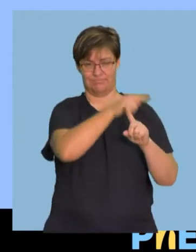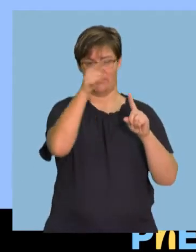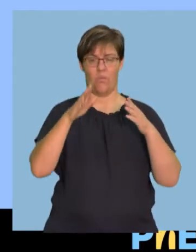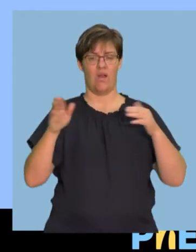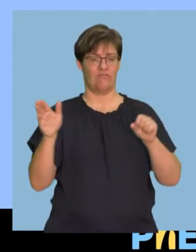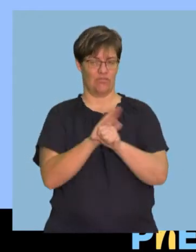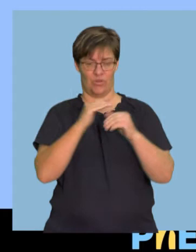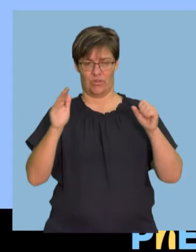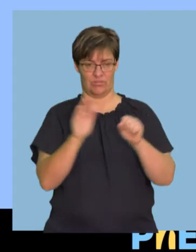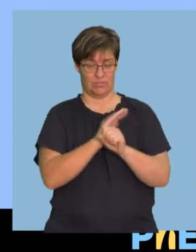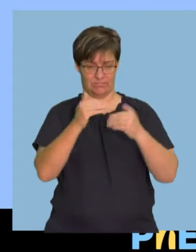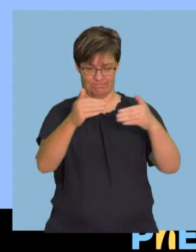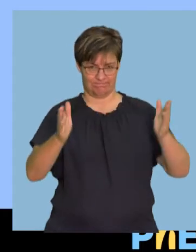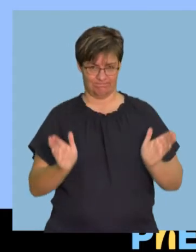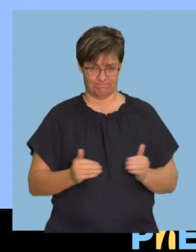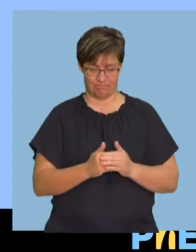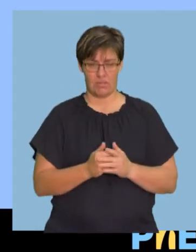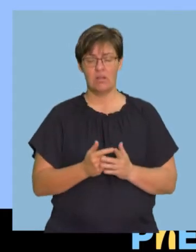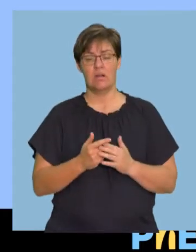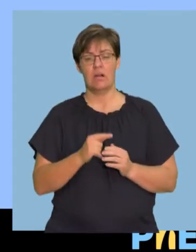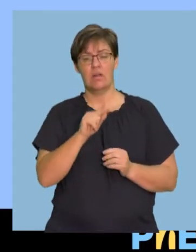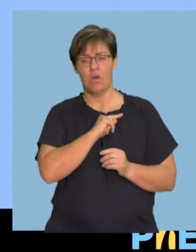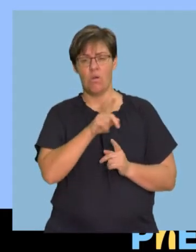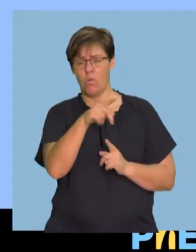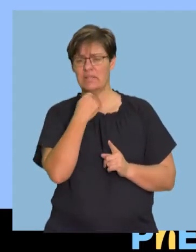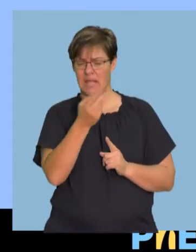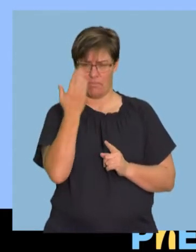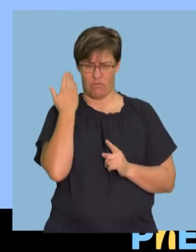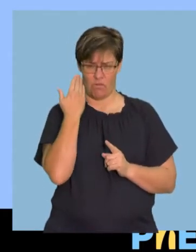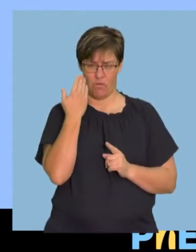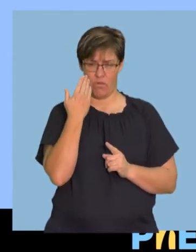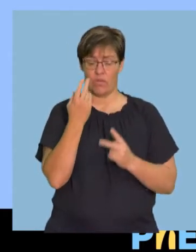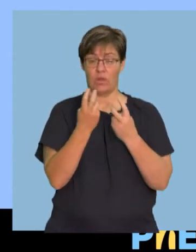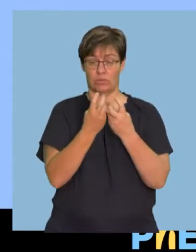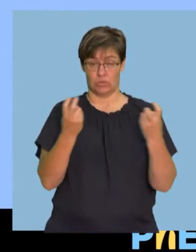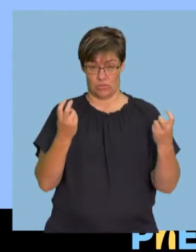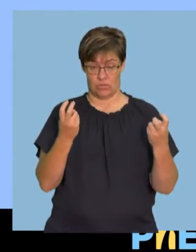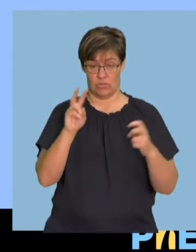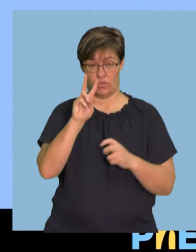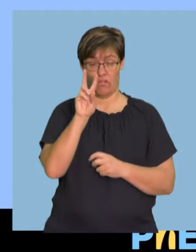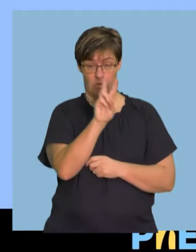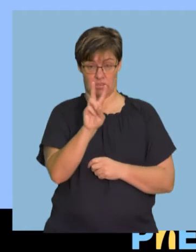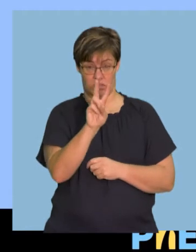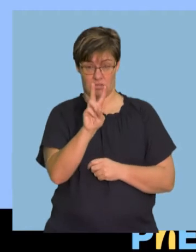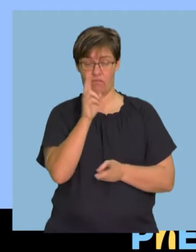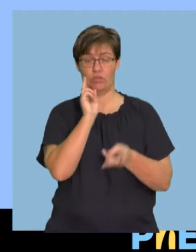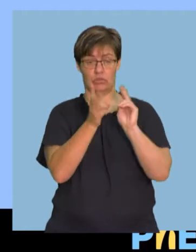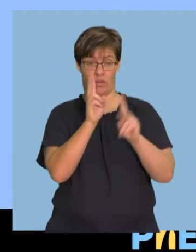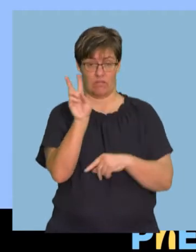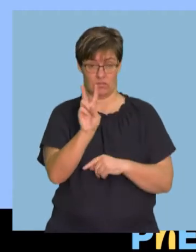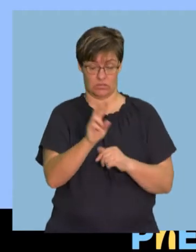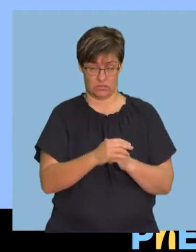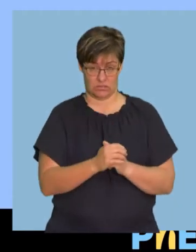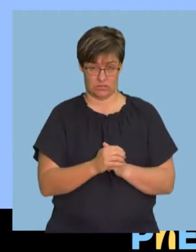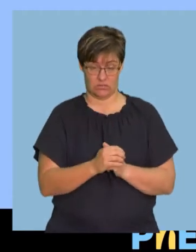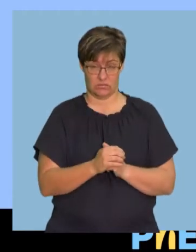the circuit is now complete, okay? That's what happens, okay? Now, one of the things that we mentioned, we said the source has a voltage